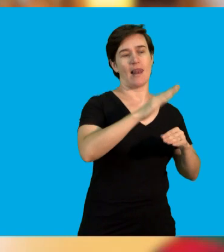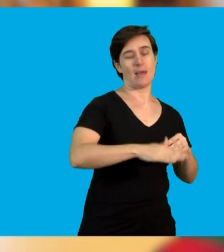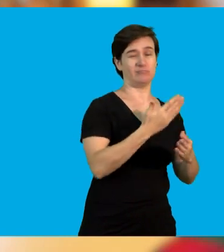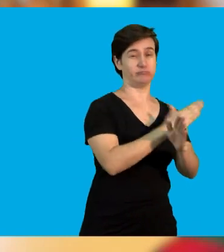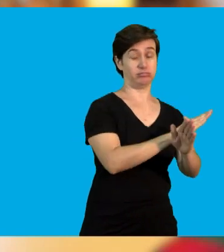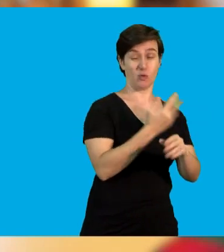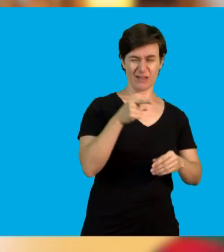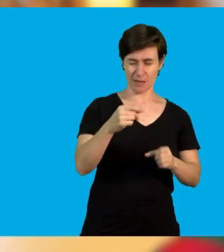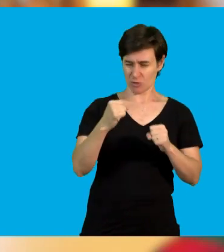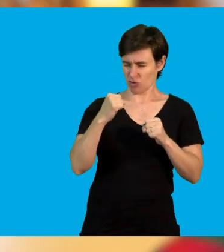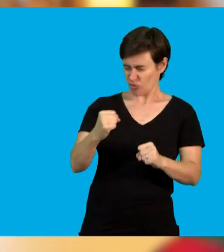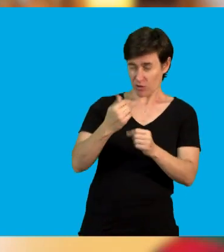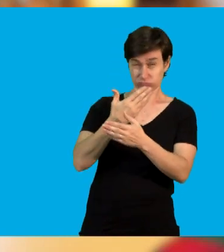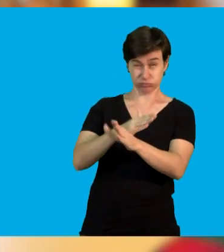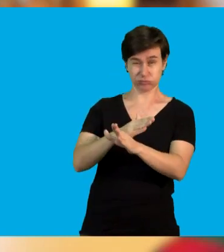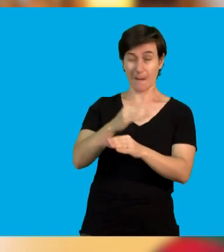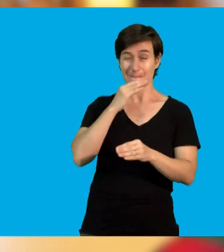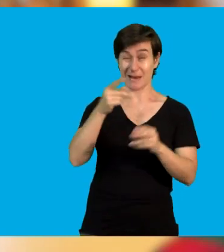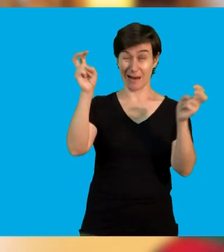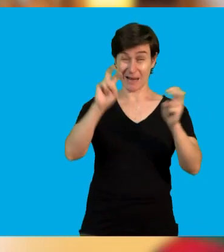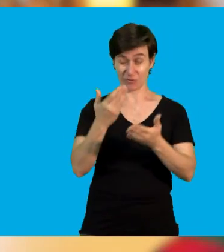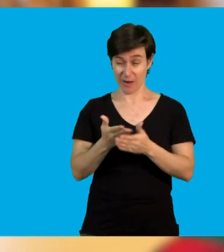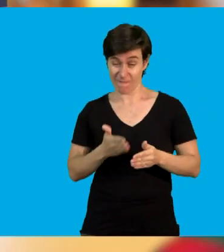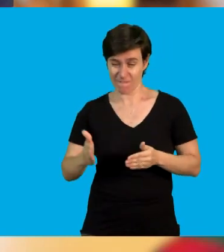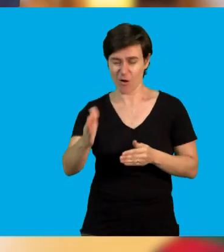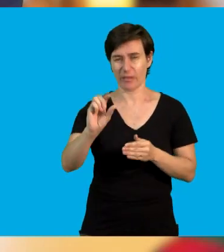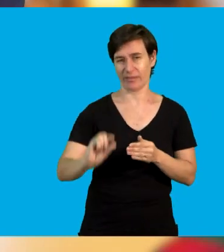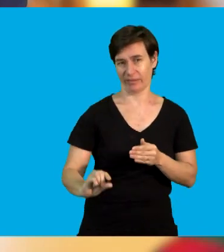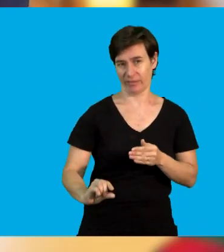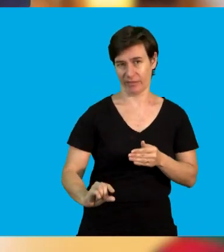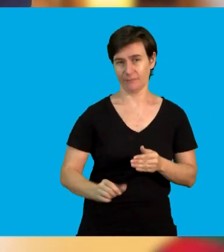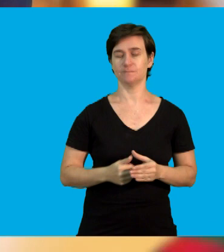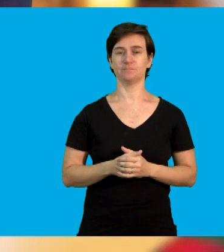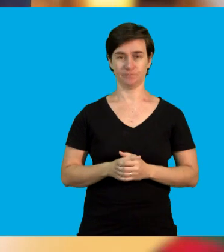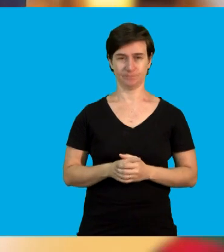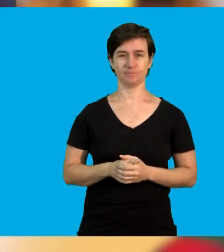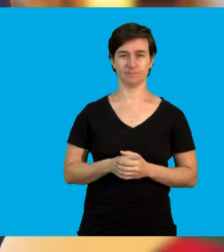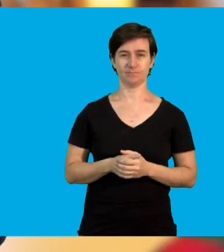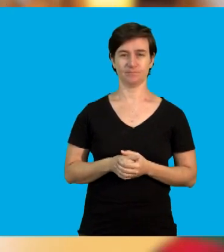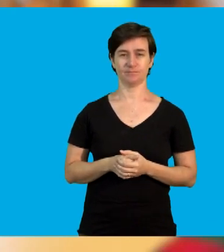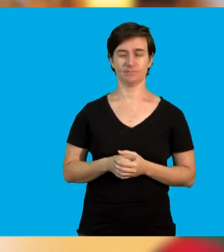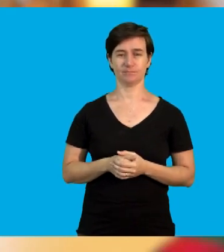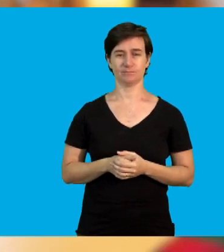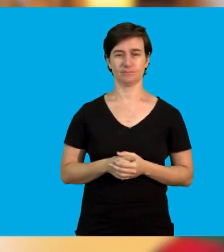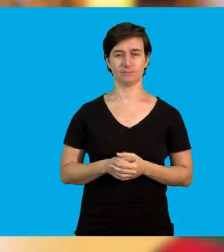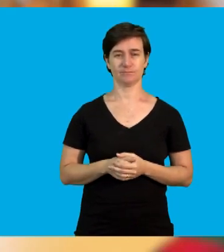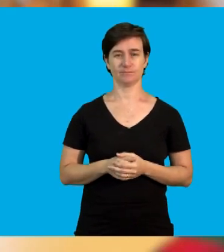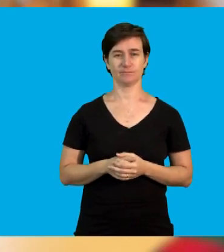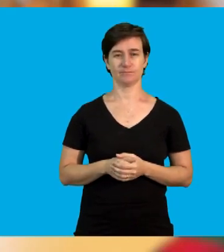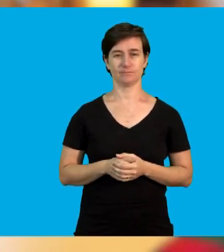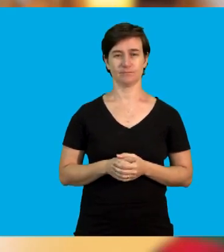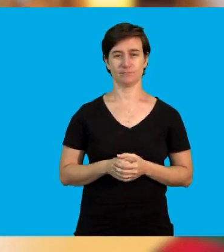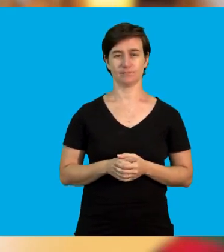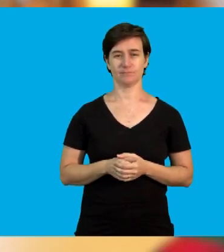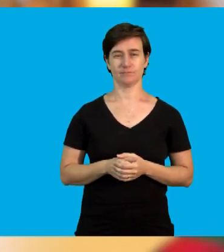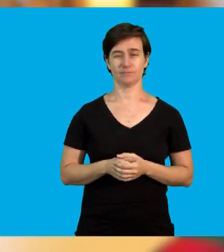the current passing through that resistor is going to be small, because of the relationship that they have between them.